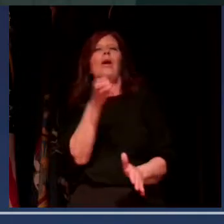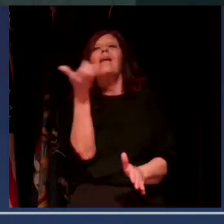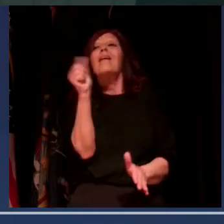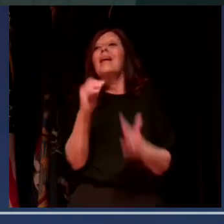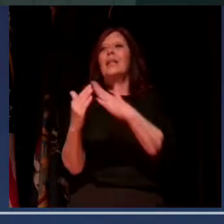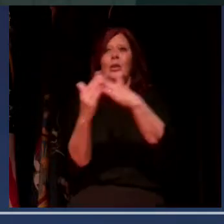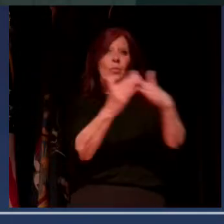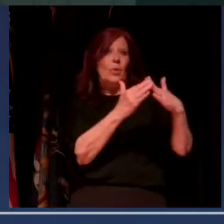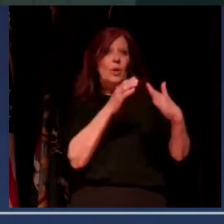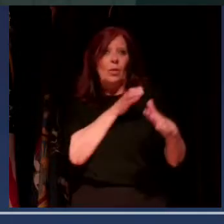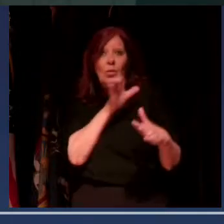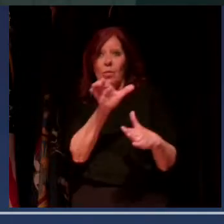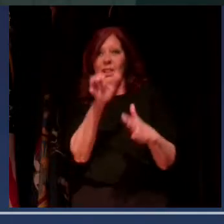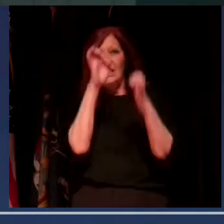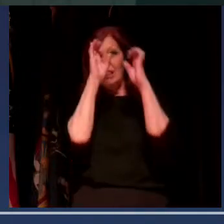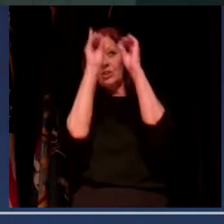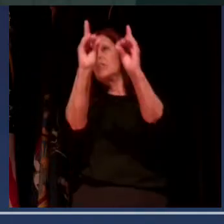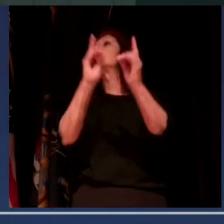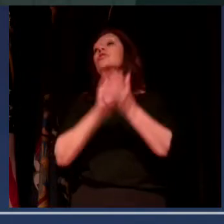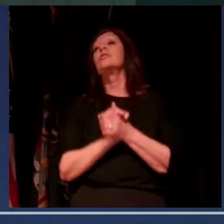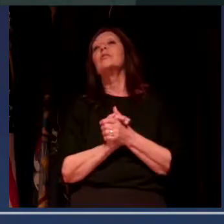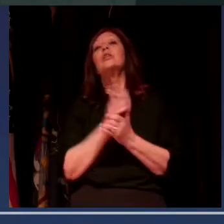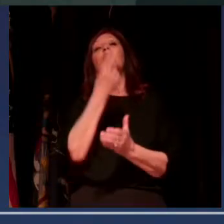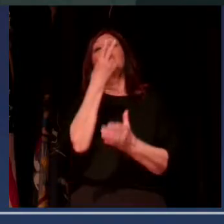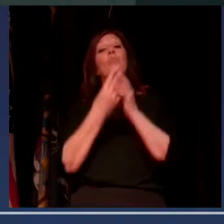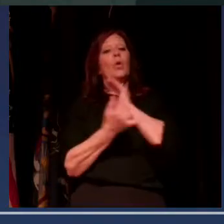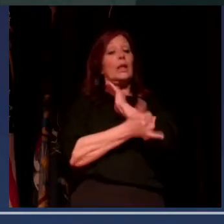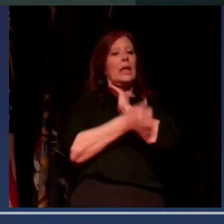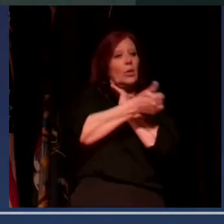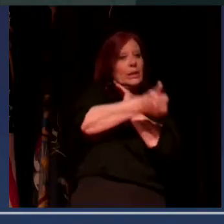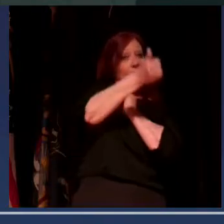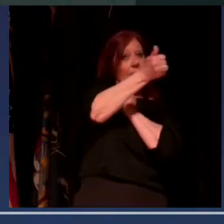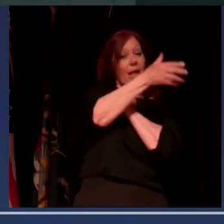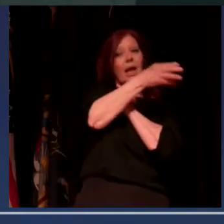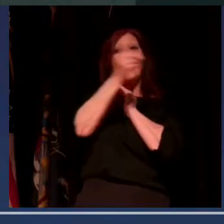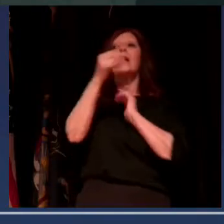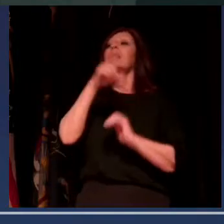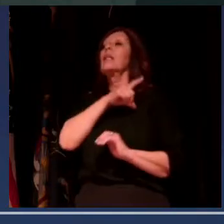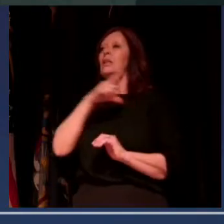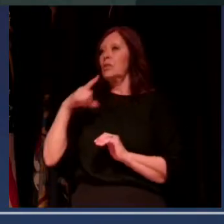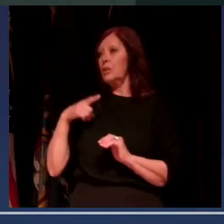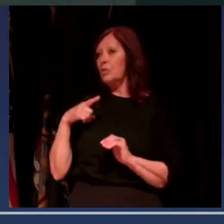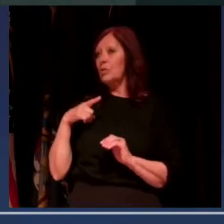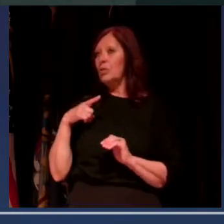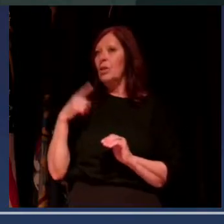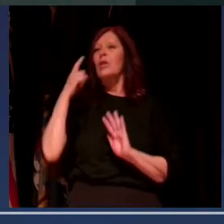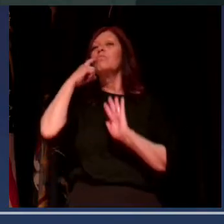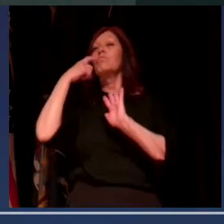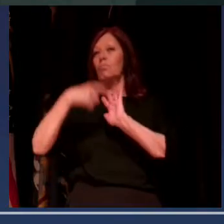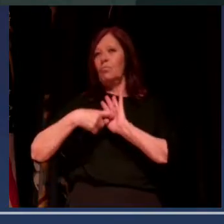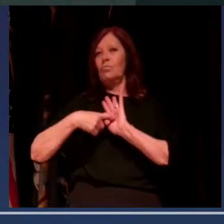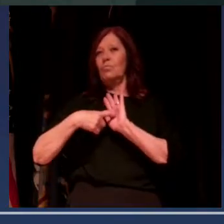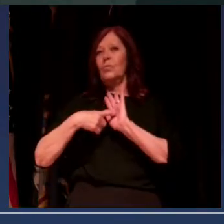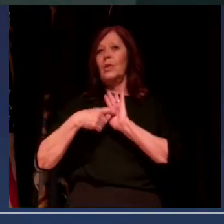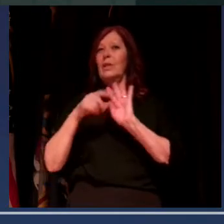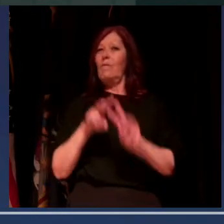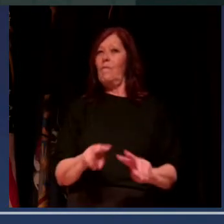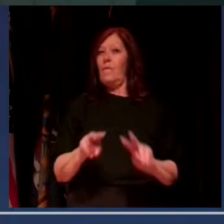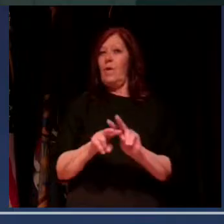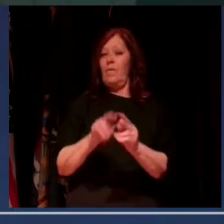community is education. Both the county executive and the legislature have recognized the value of